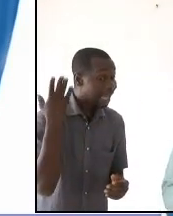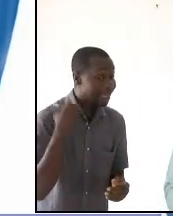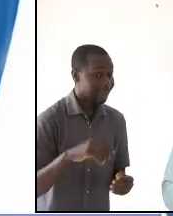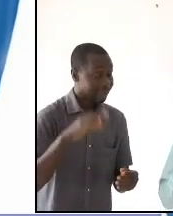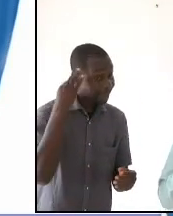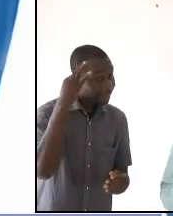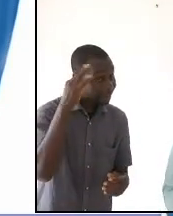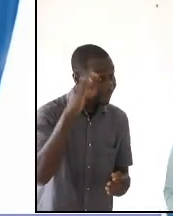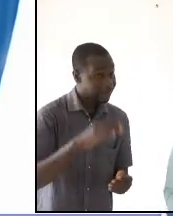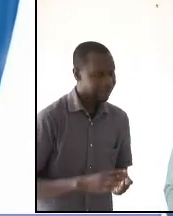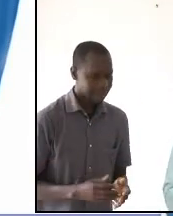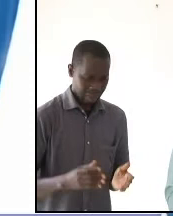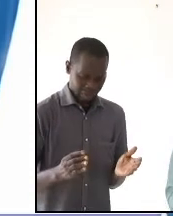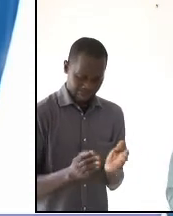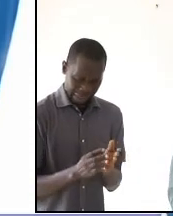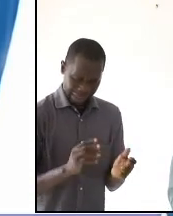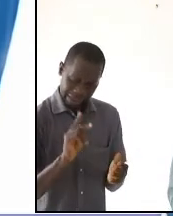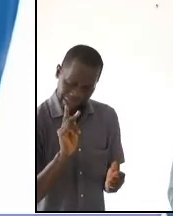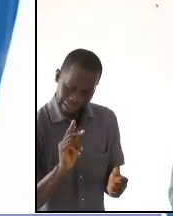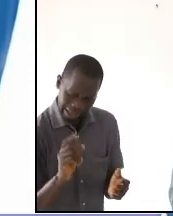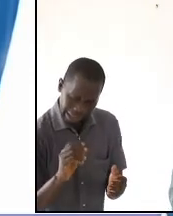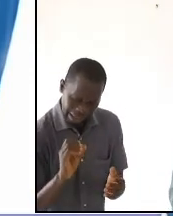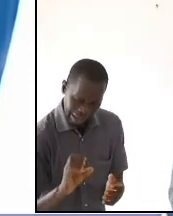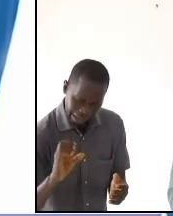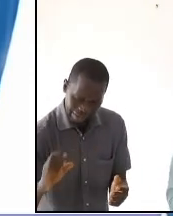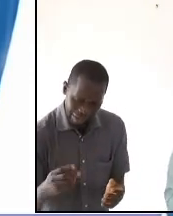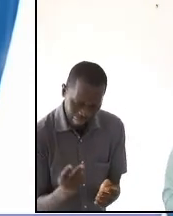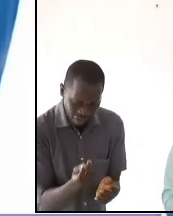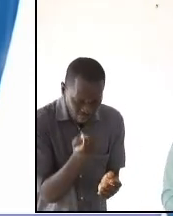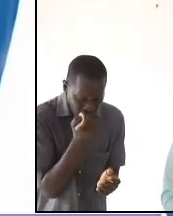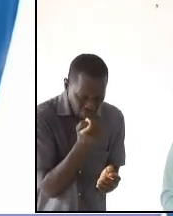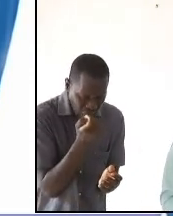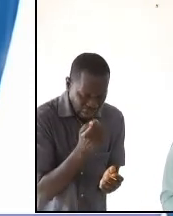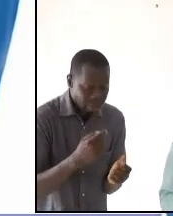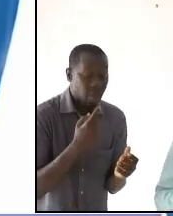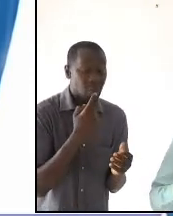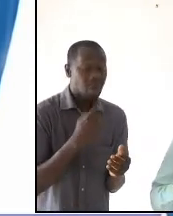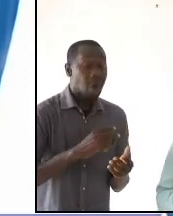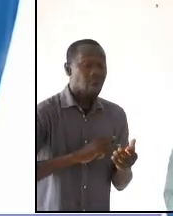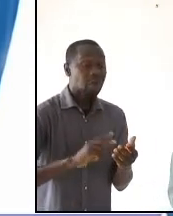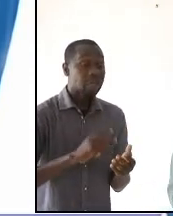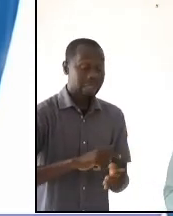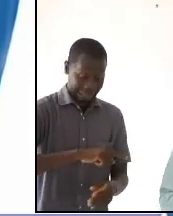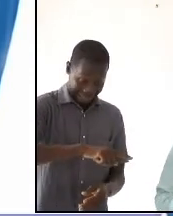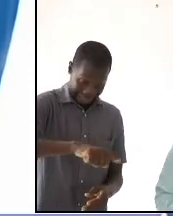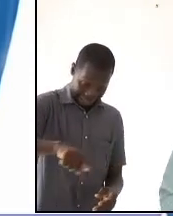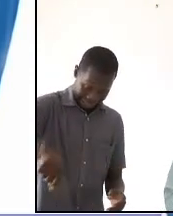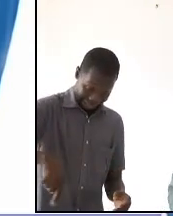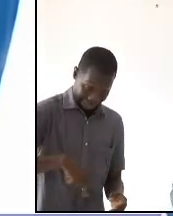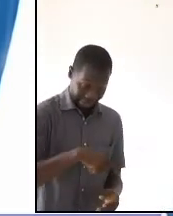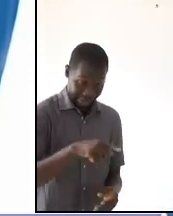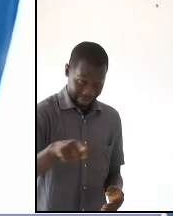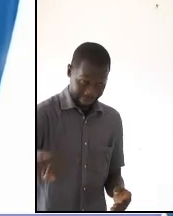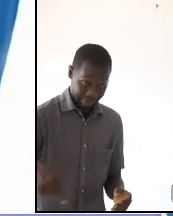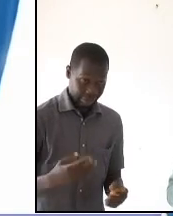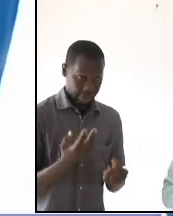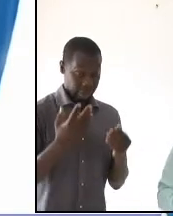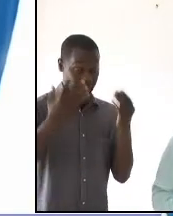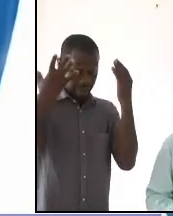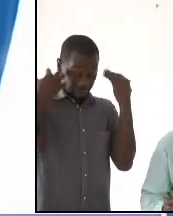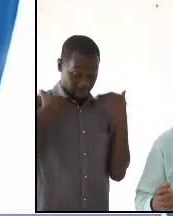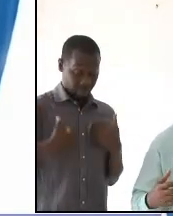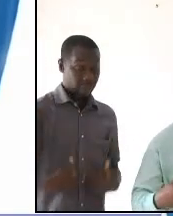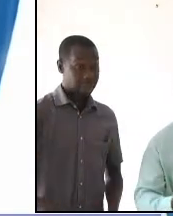the very smallest blood vessels. They are the ones that surround the blood, the cells of the